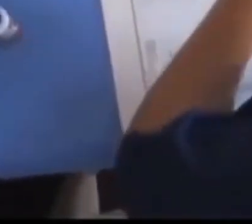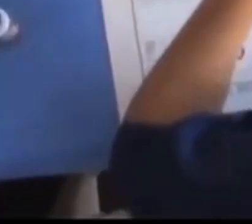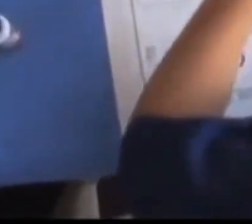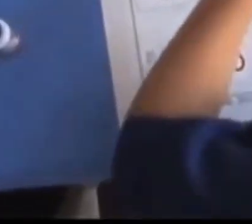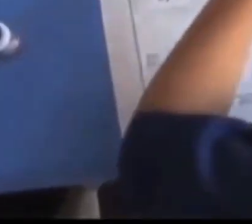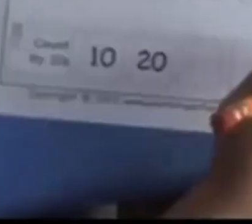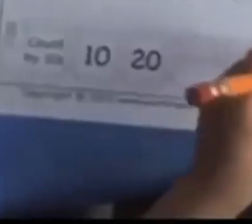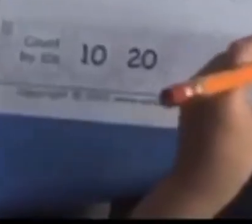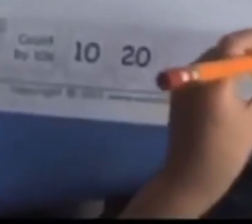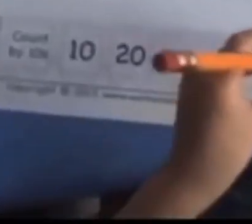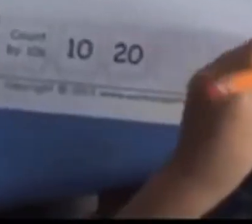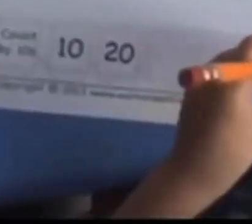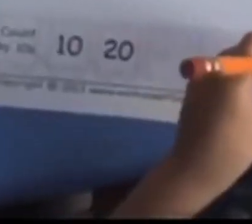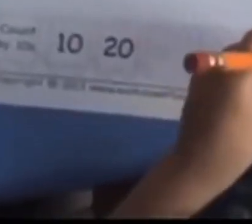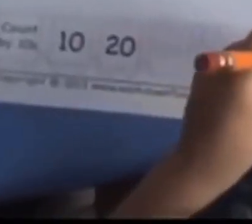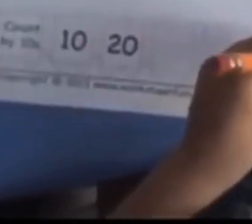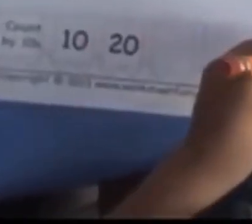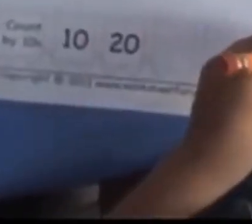Six.